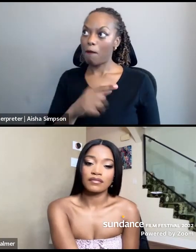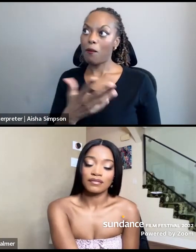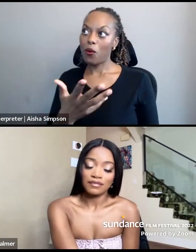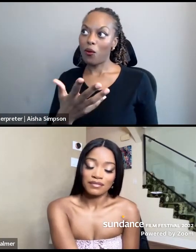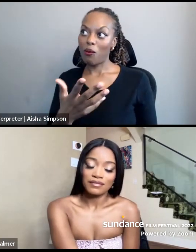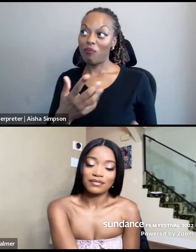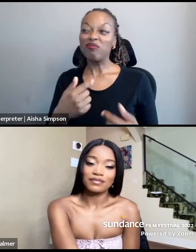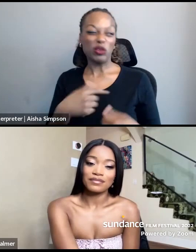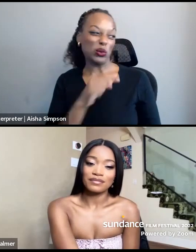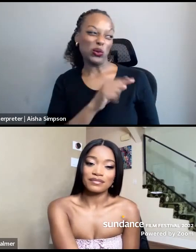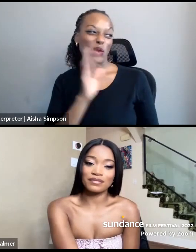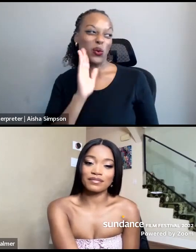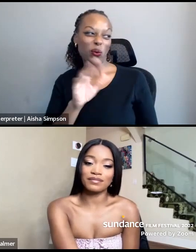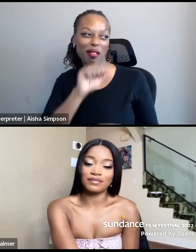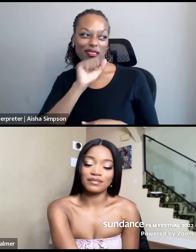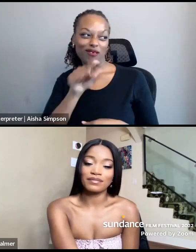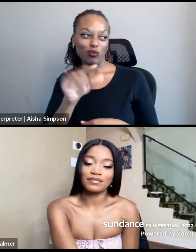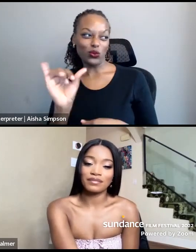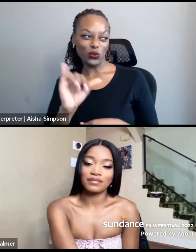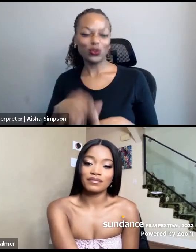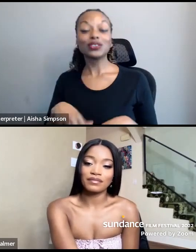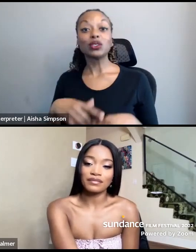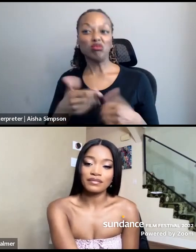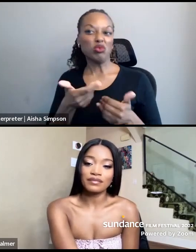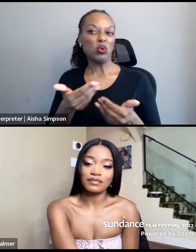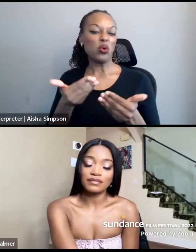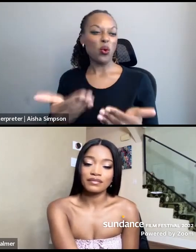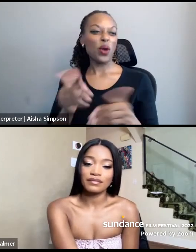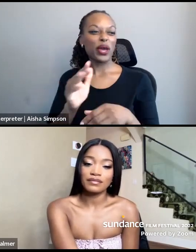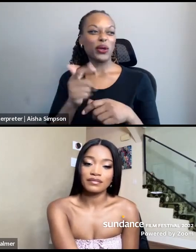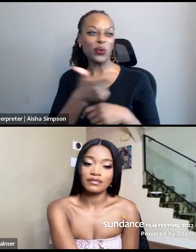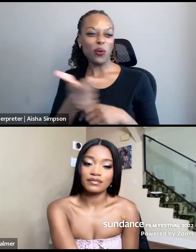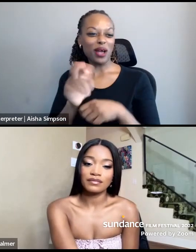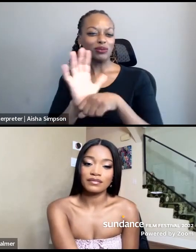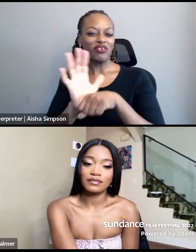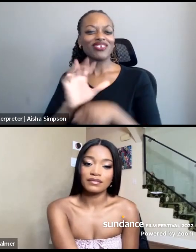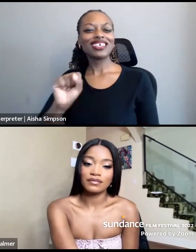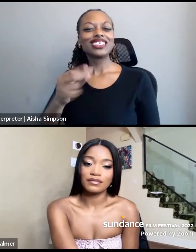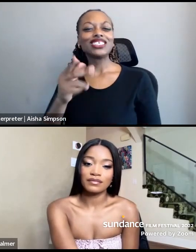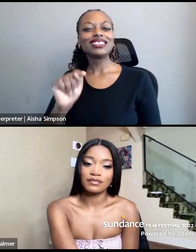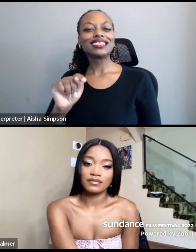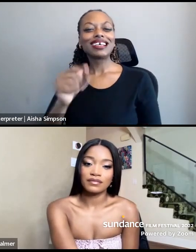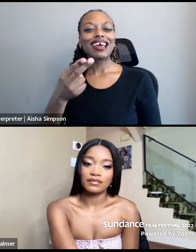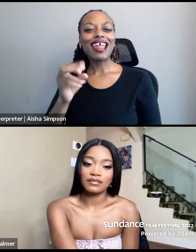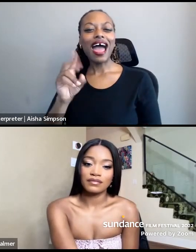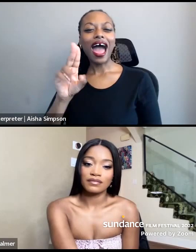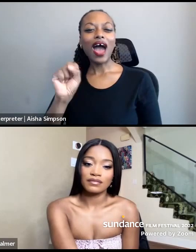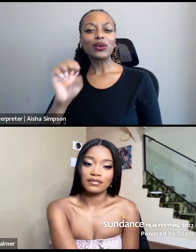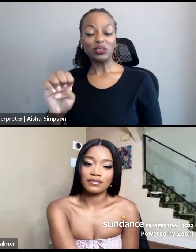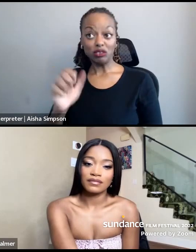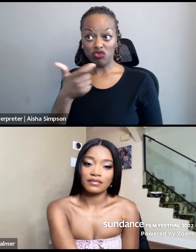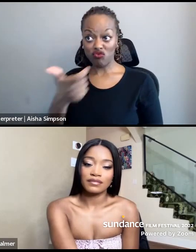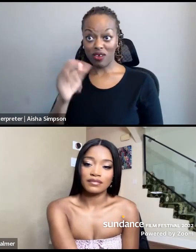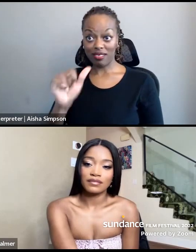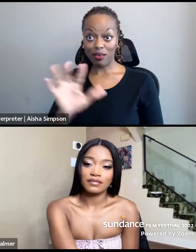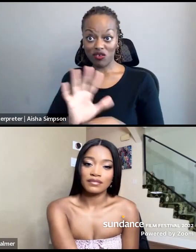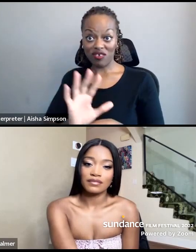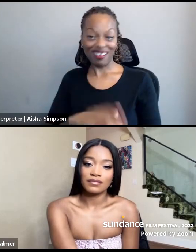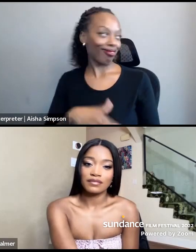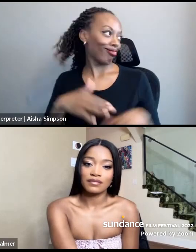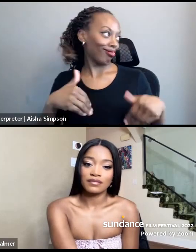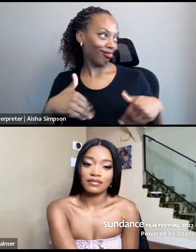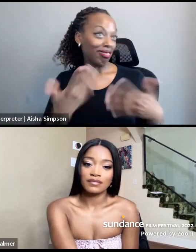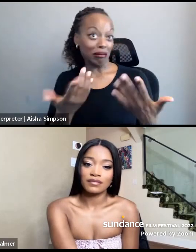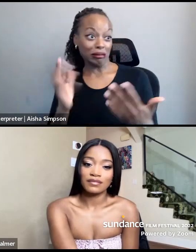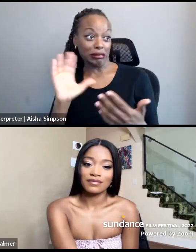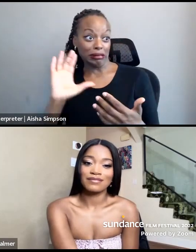him and to watch Shit House, so I did. And have you seen Shit House? I haven't, but apparently I need to. It's